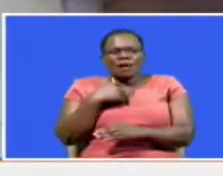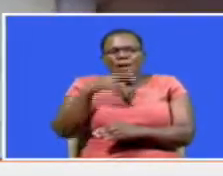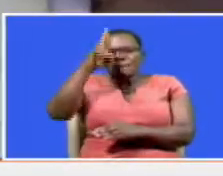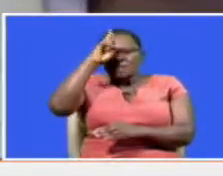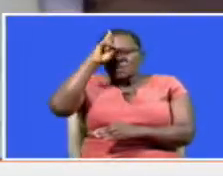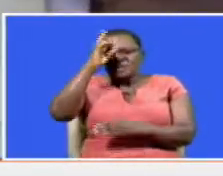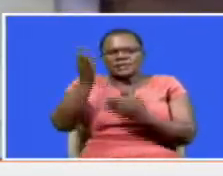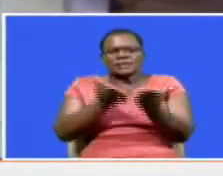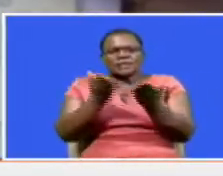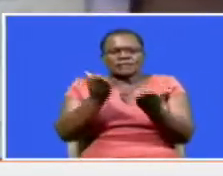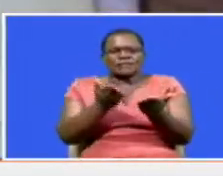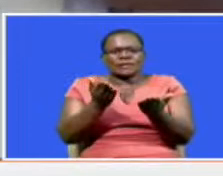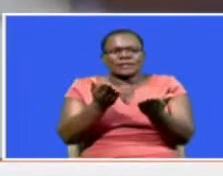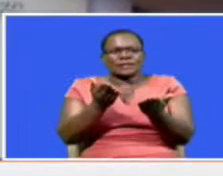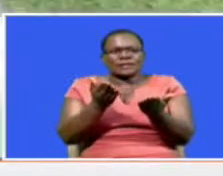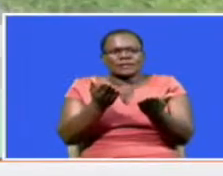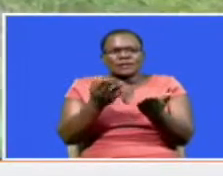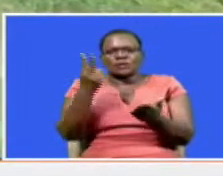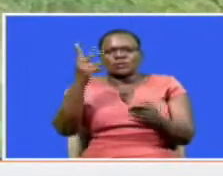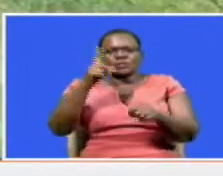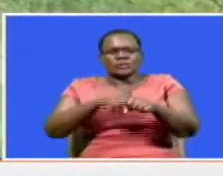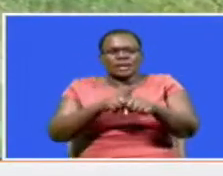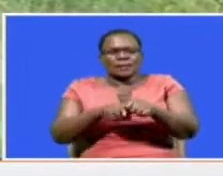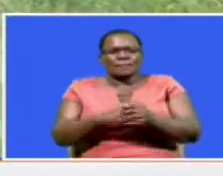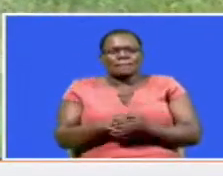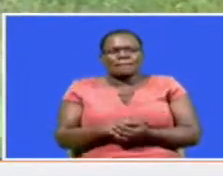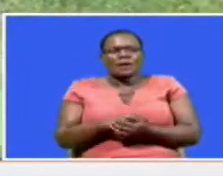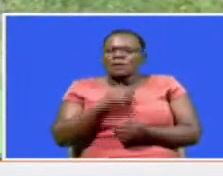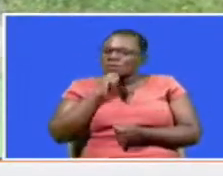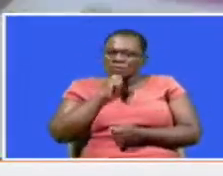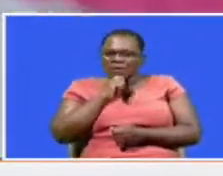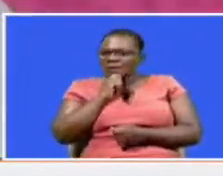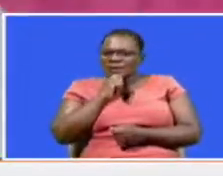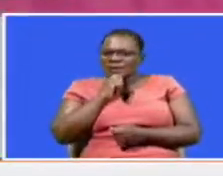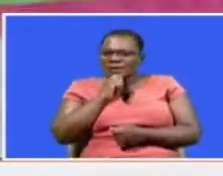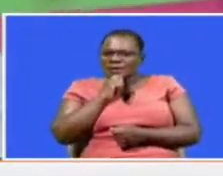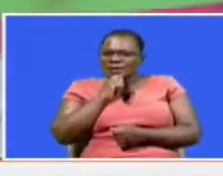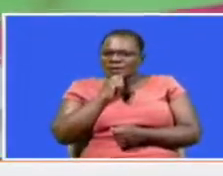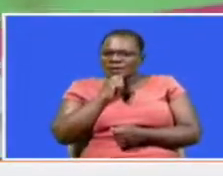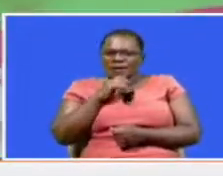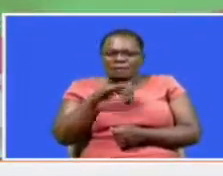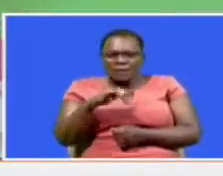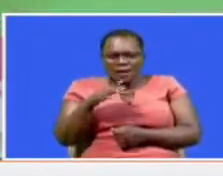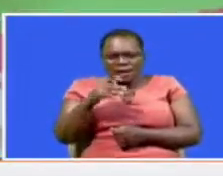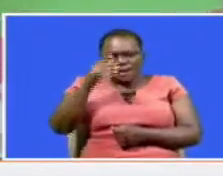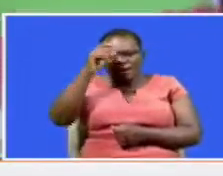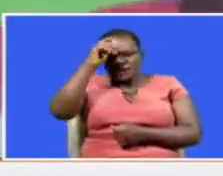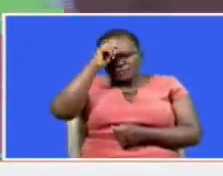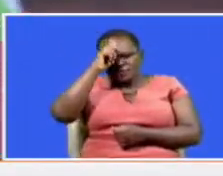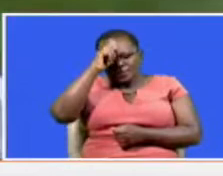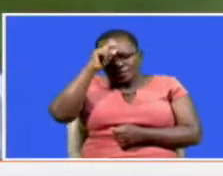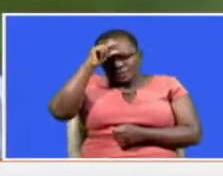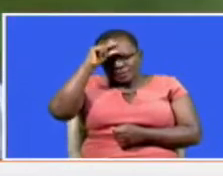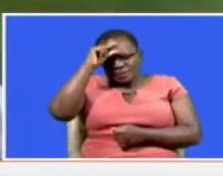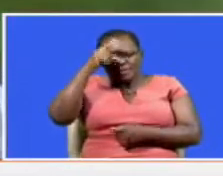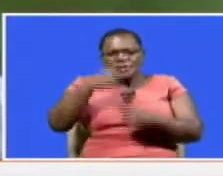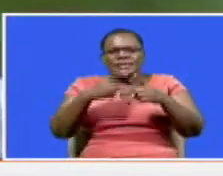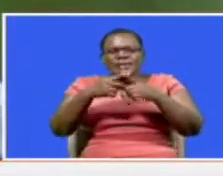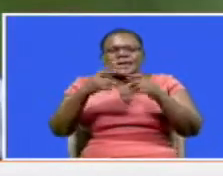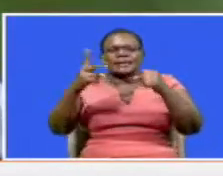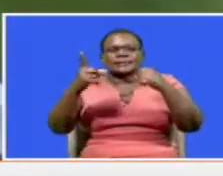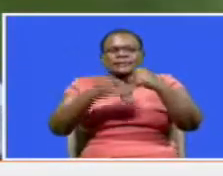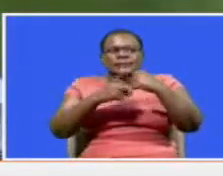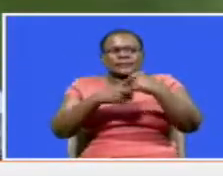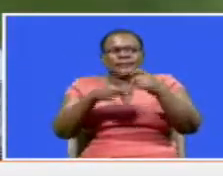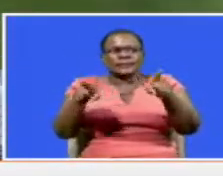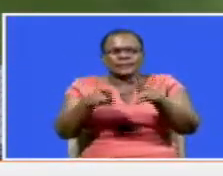police service has acknowledged only twice. Mudi wonders whether the crowns of honor he donned are jinxed. After 6 years, he was